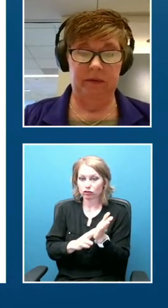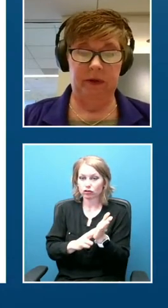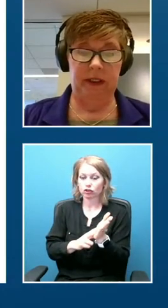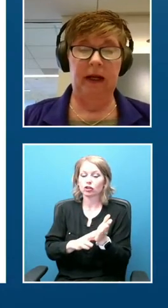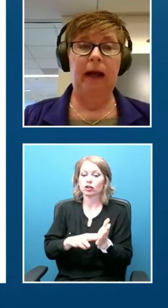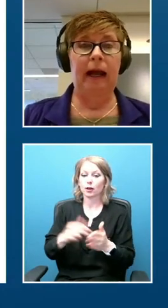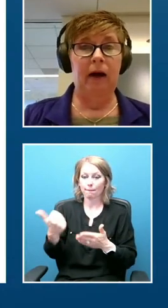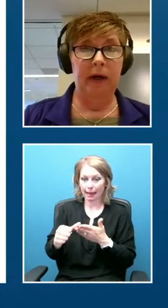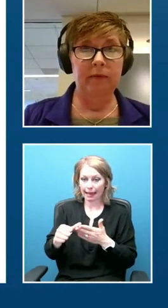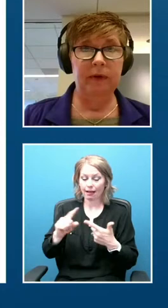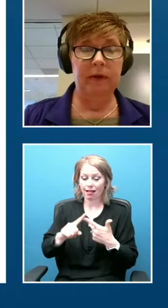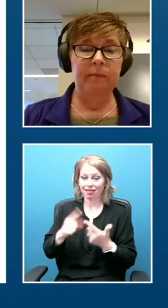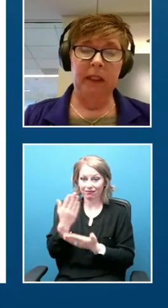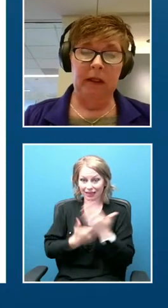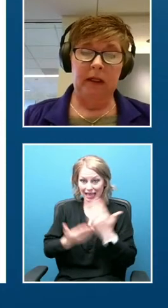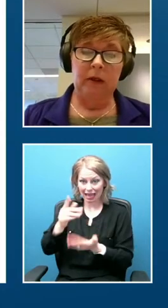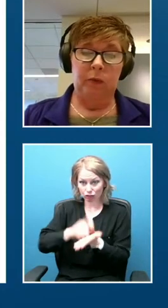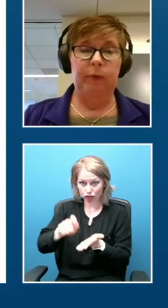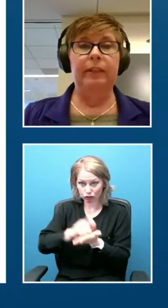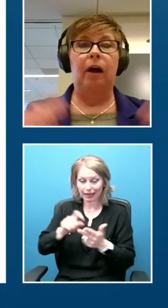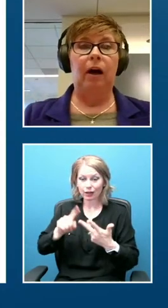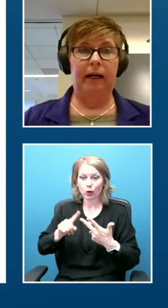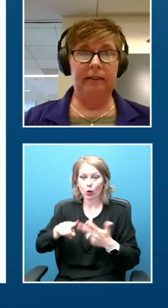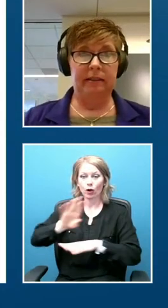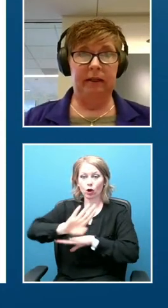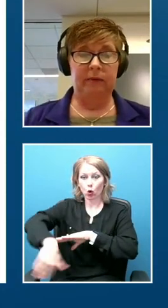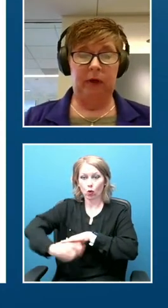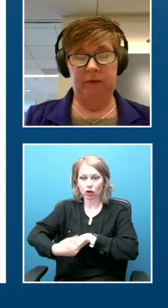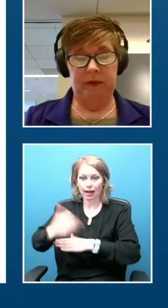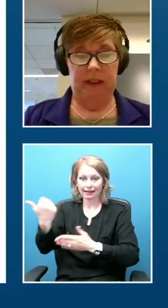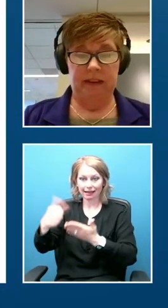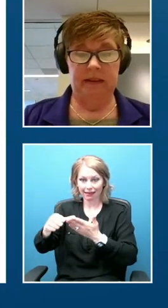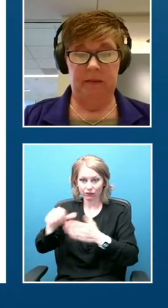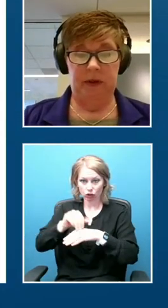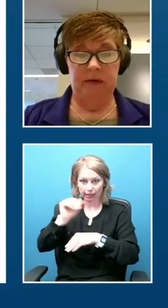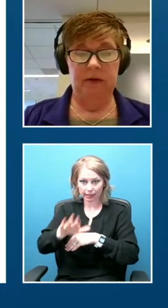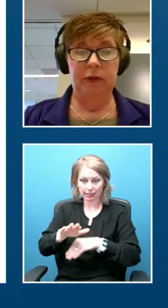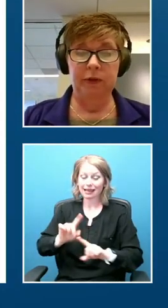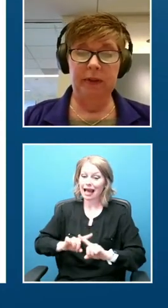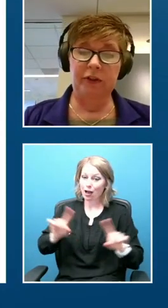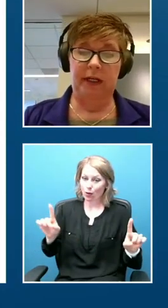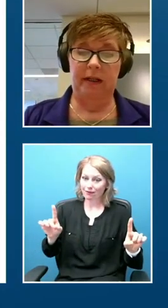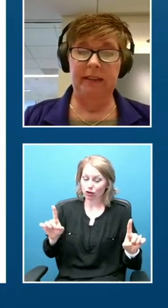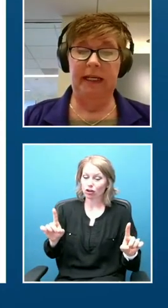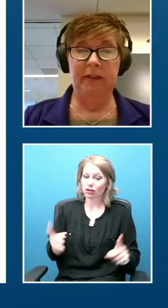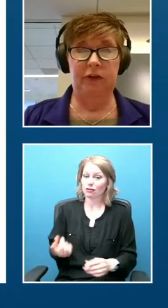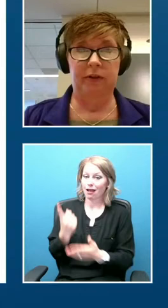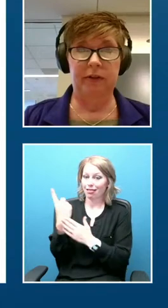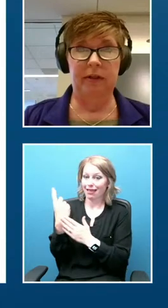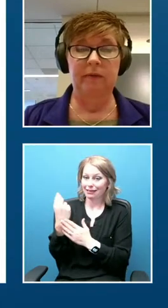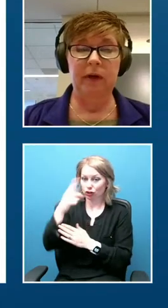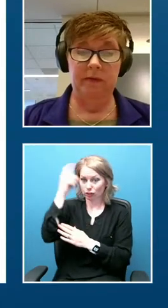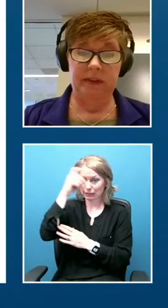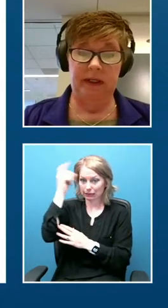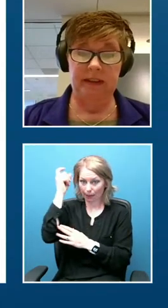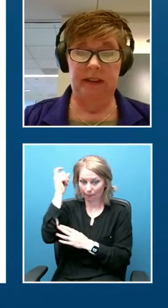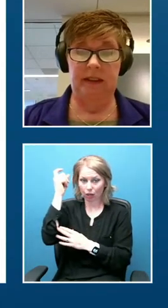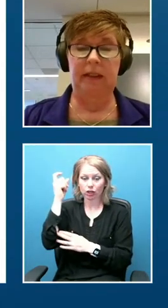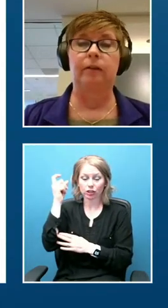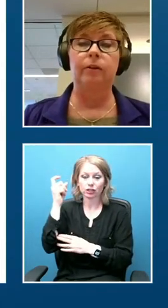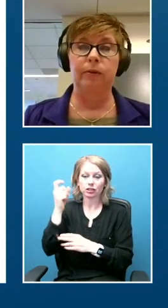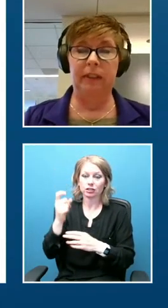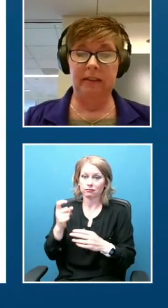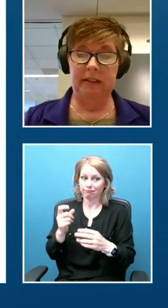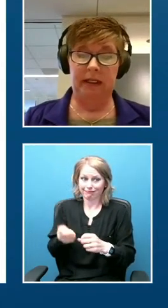overnight delivery. However, we were at the height of COVID last summer. Due to the dangers of